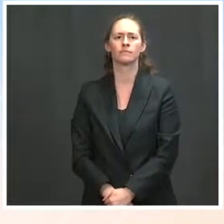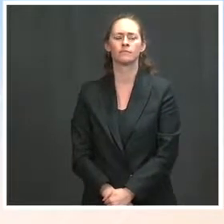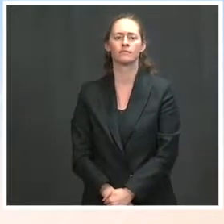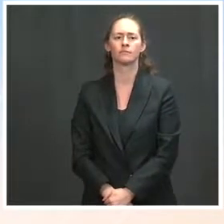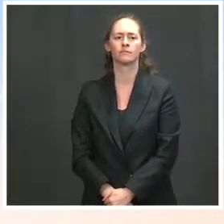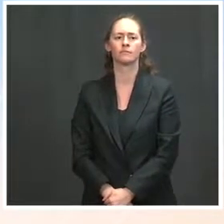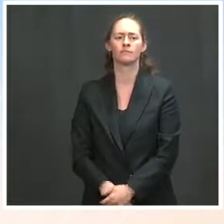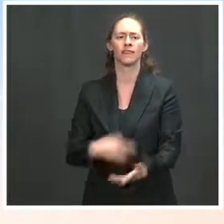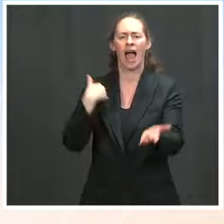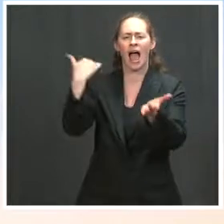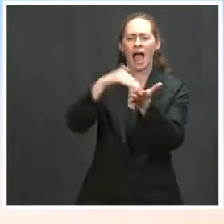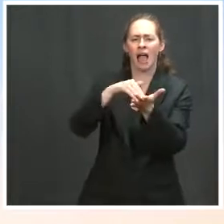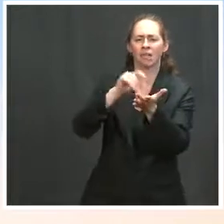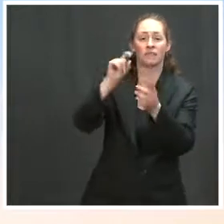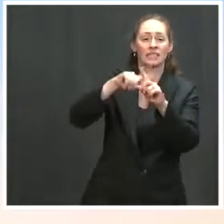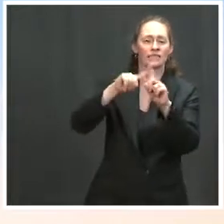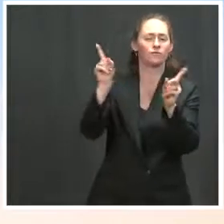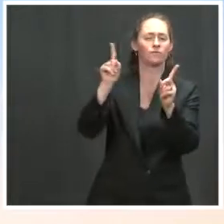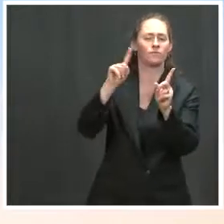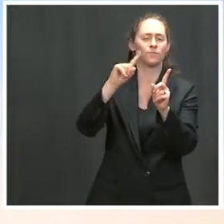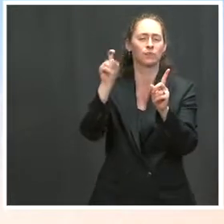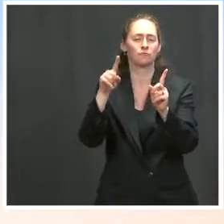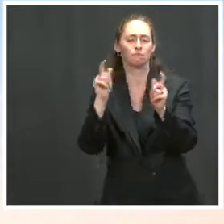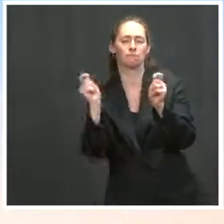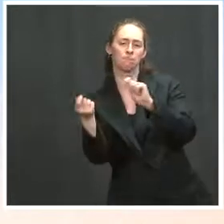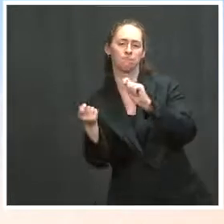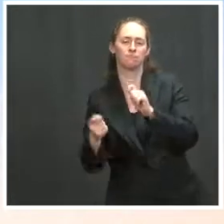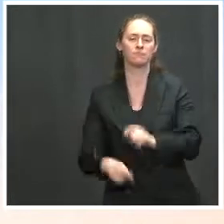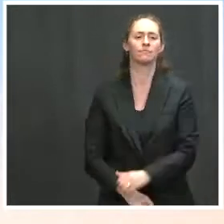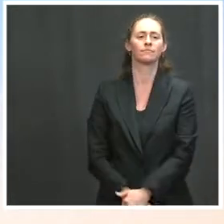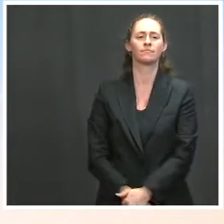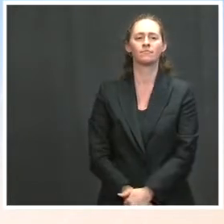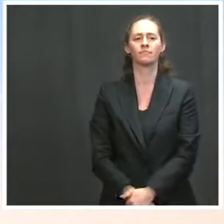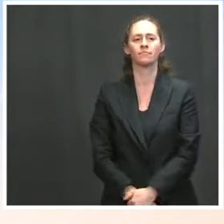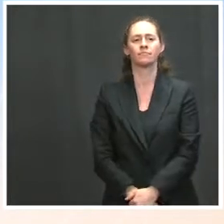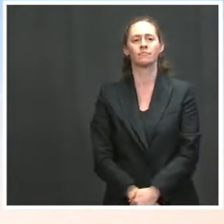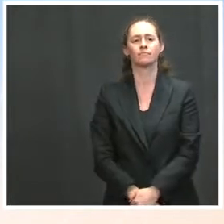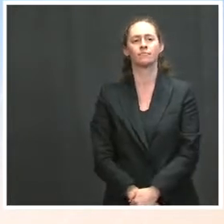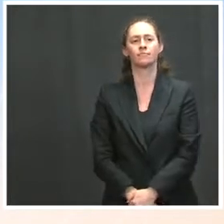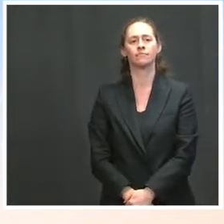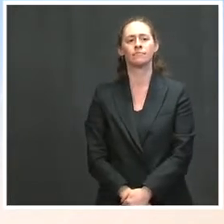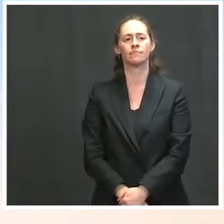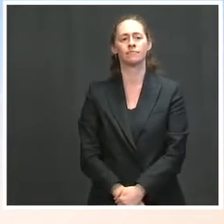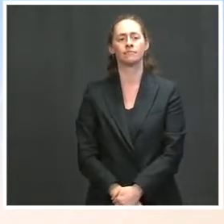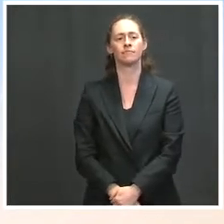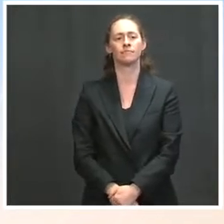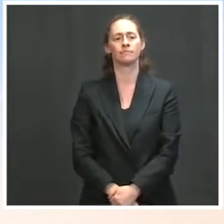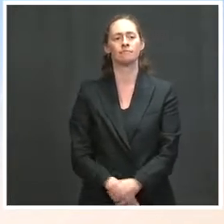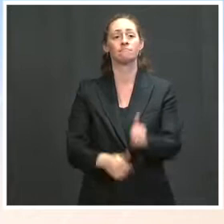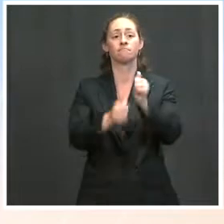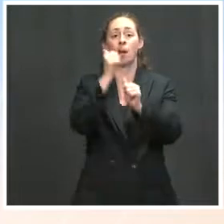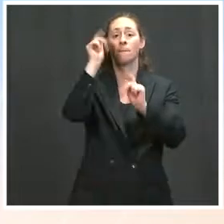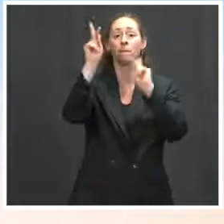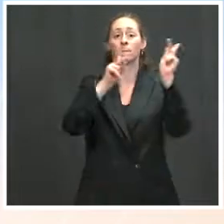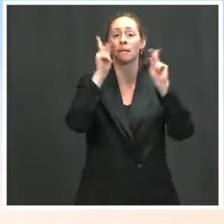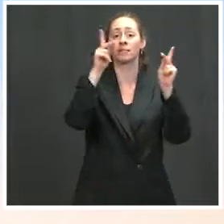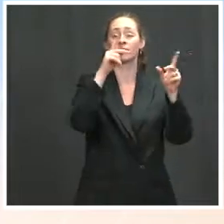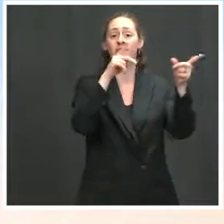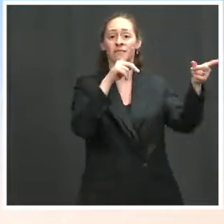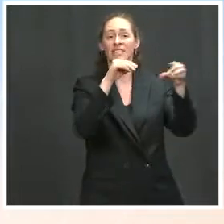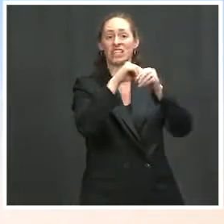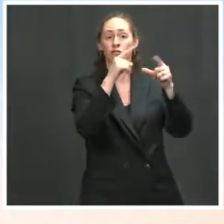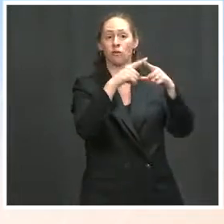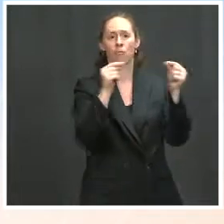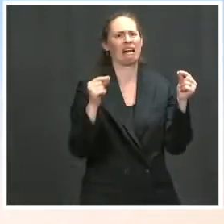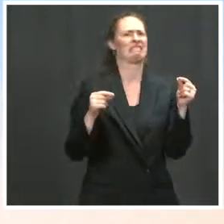A large majority of the Japanese, according to the polls, are against it, and it's pretty consistent. You've got some prominent